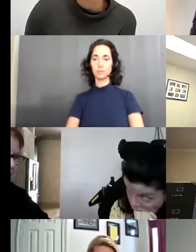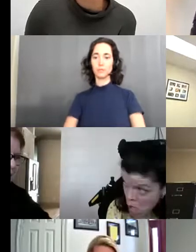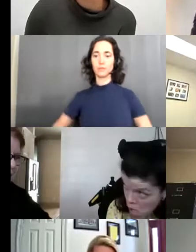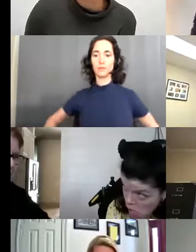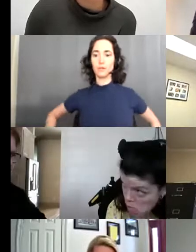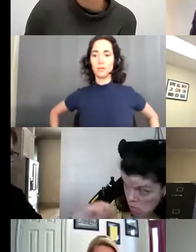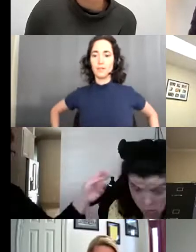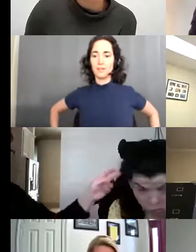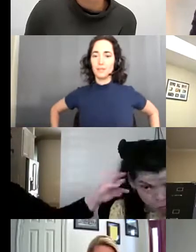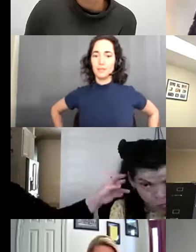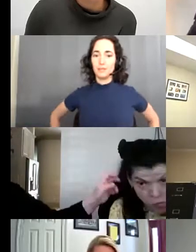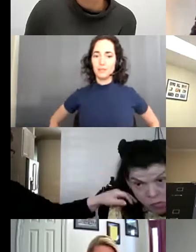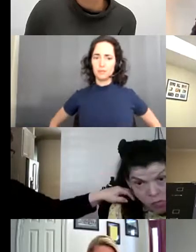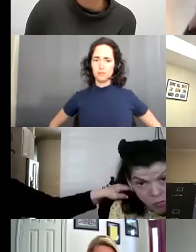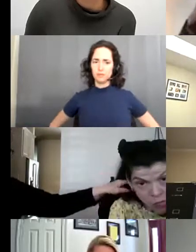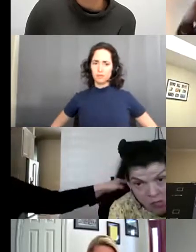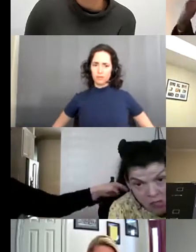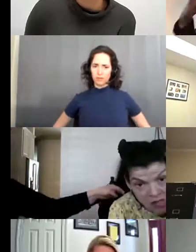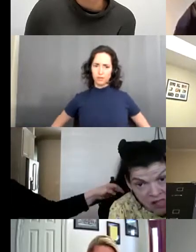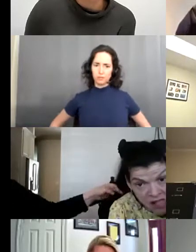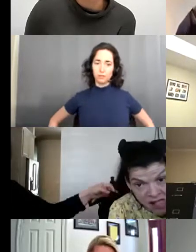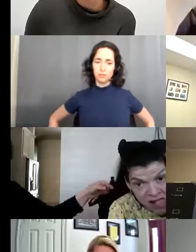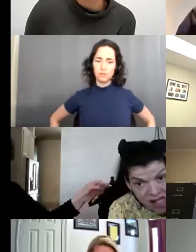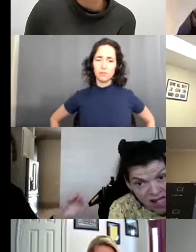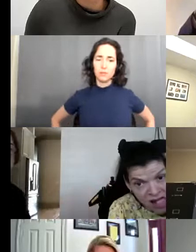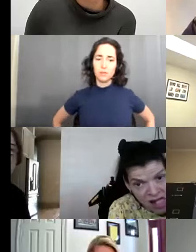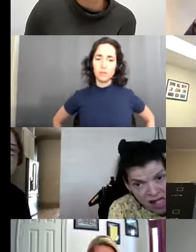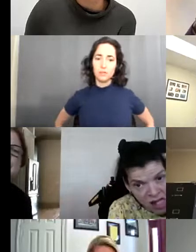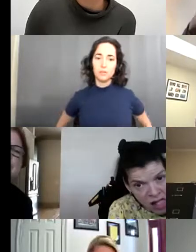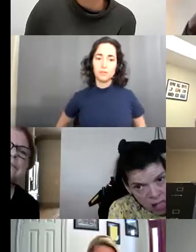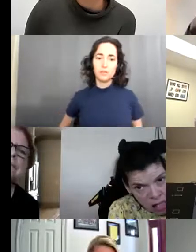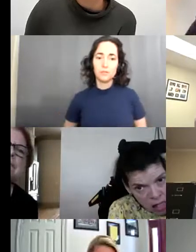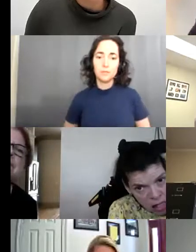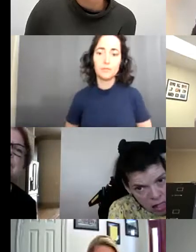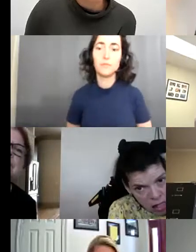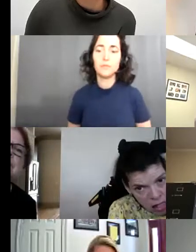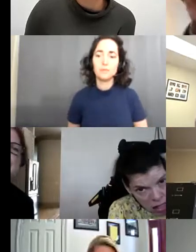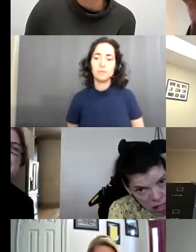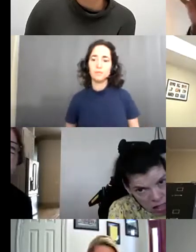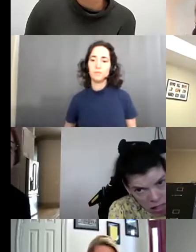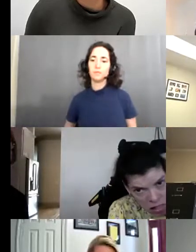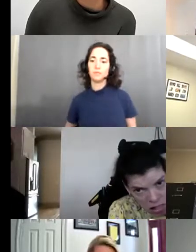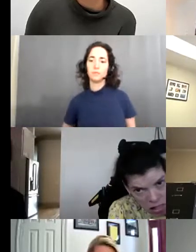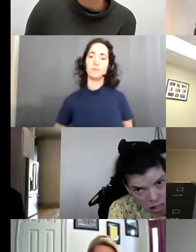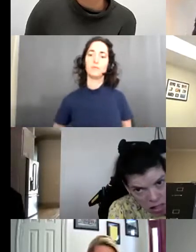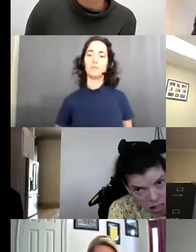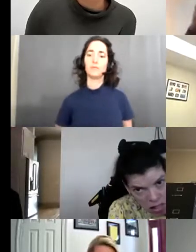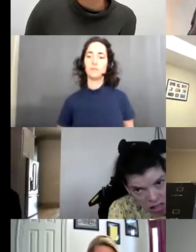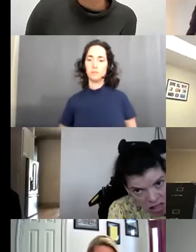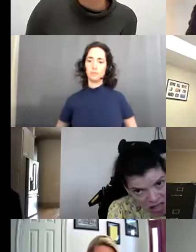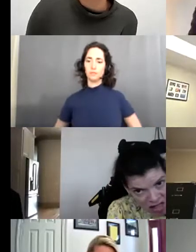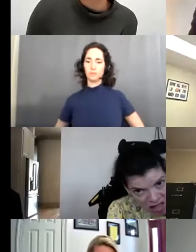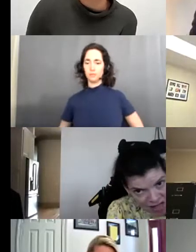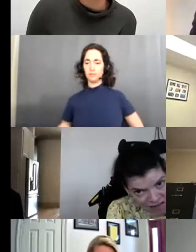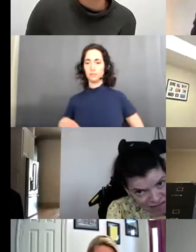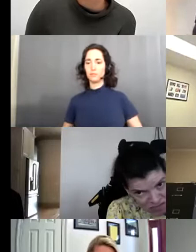And again, our goal is to make sure that our young scholars have the same opportunity to a